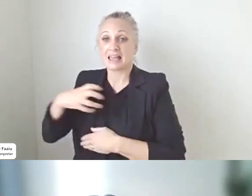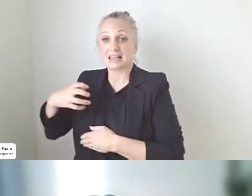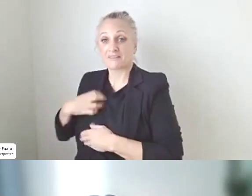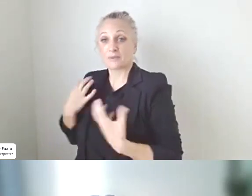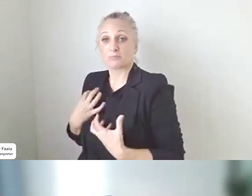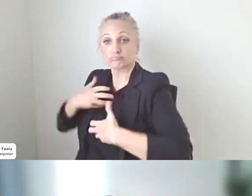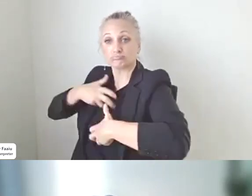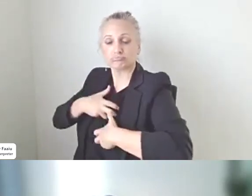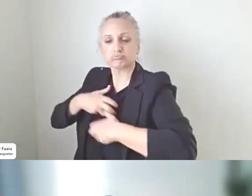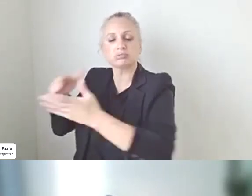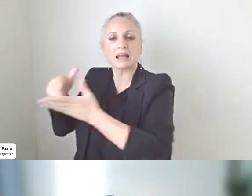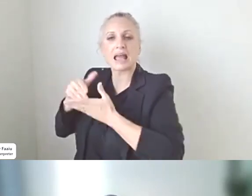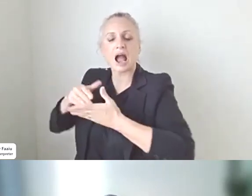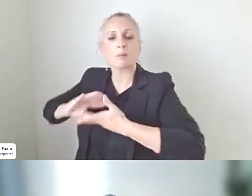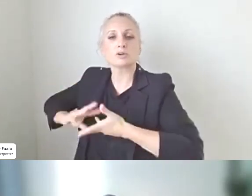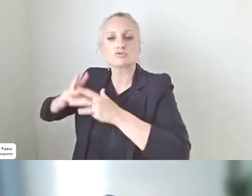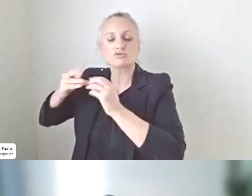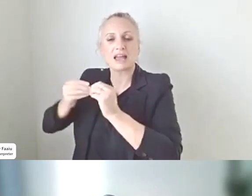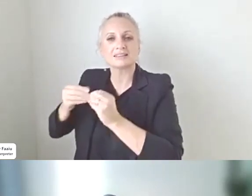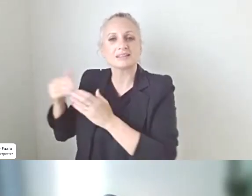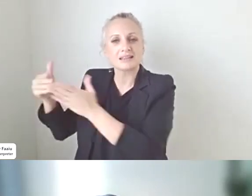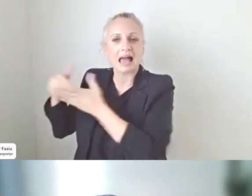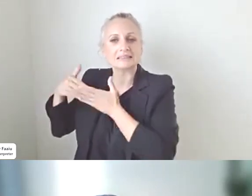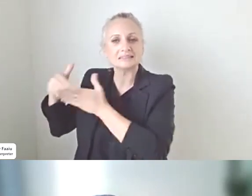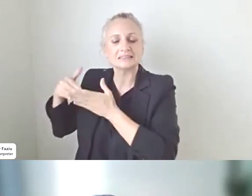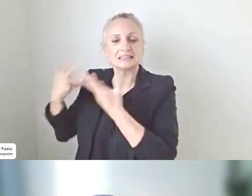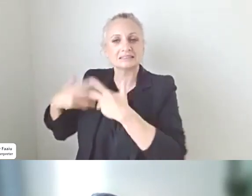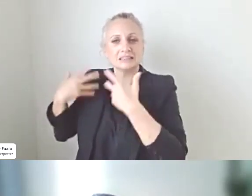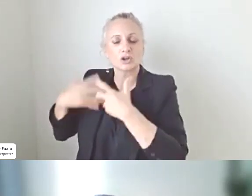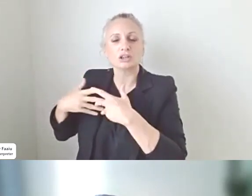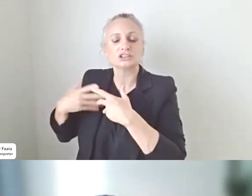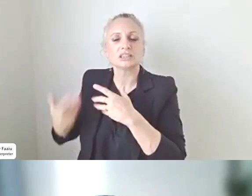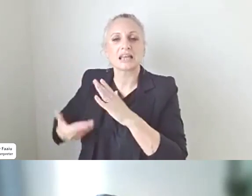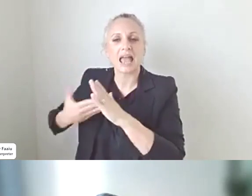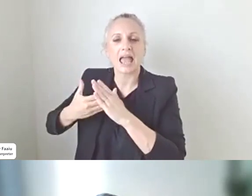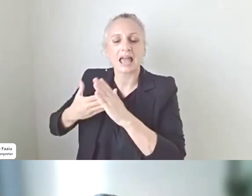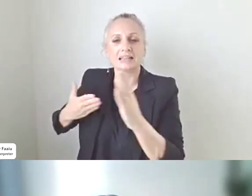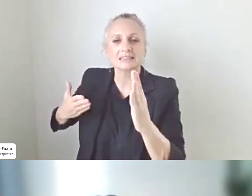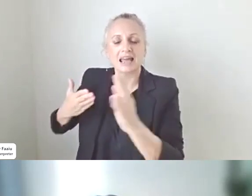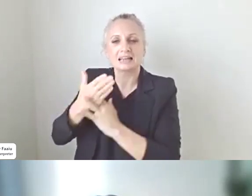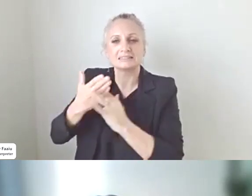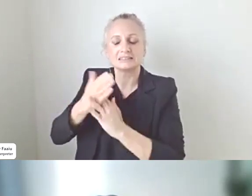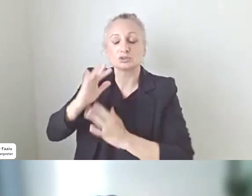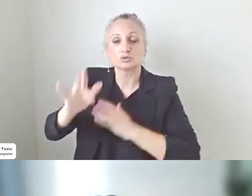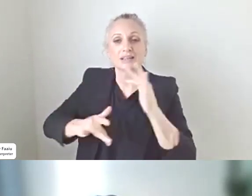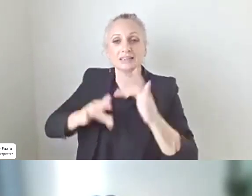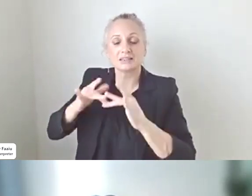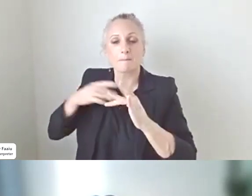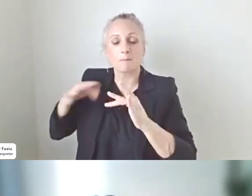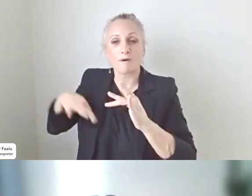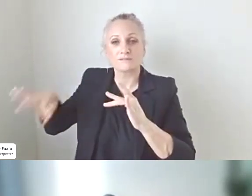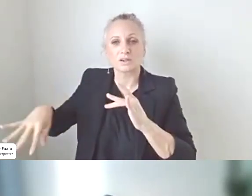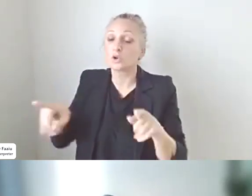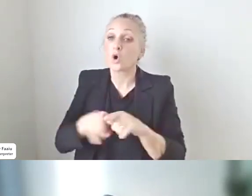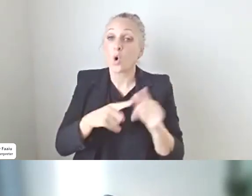assistive technologies, internet access, etc., more affordable. And then AI, we're often concerned about that.